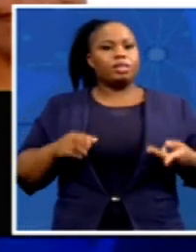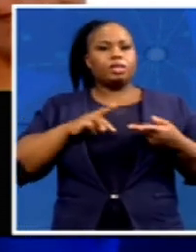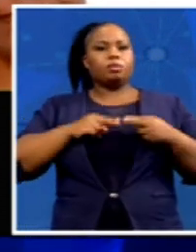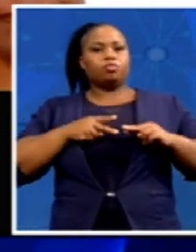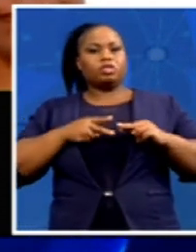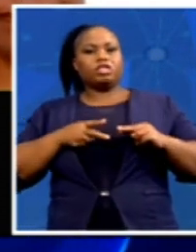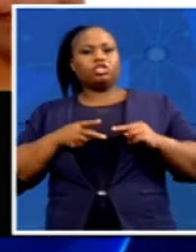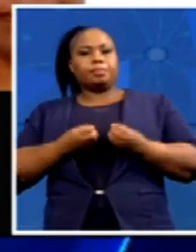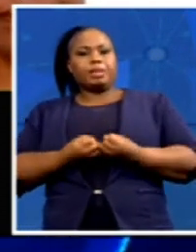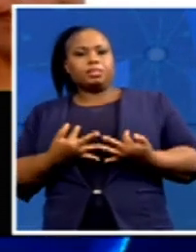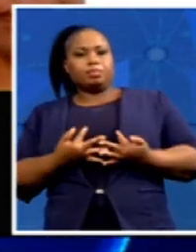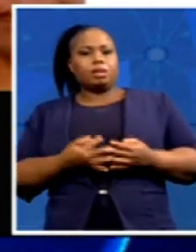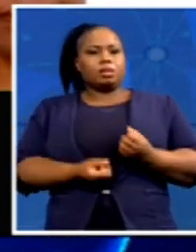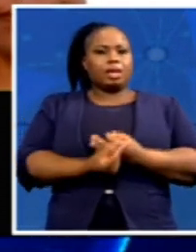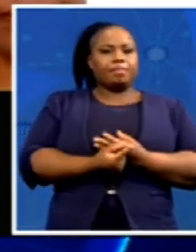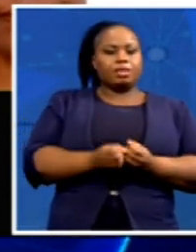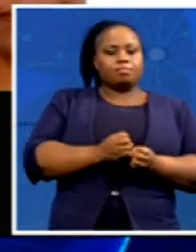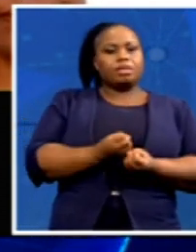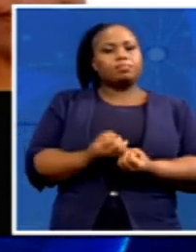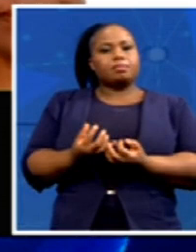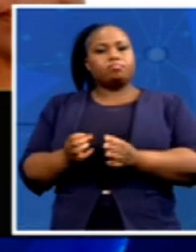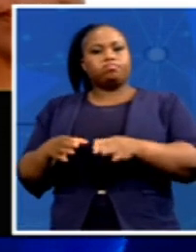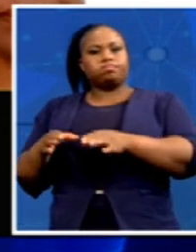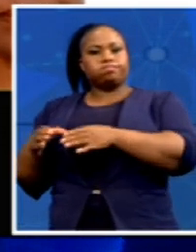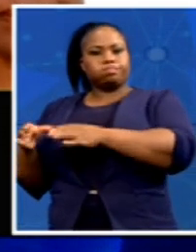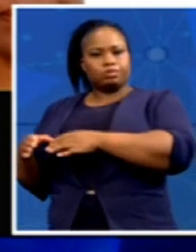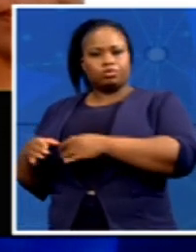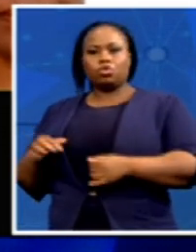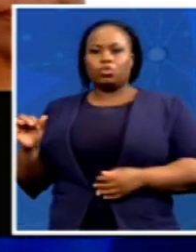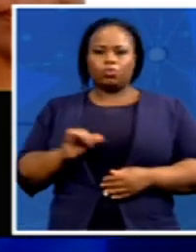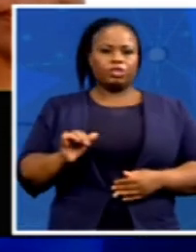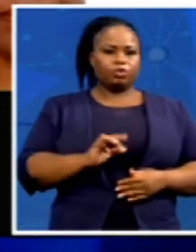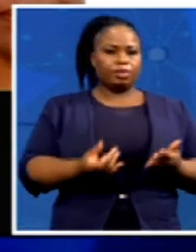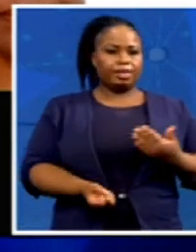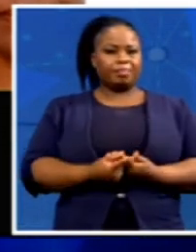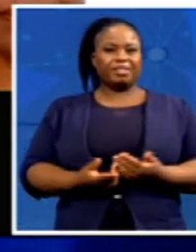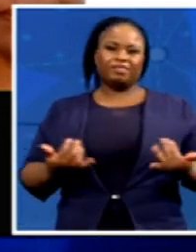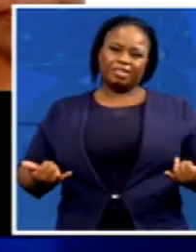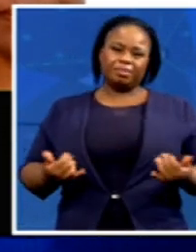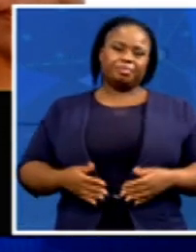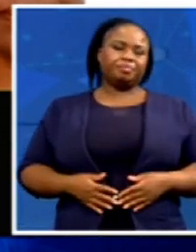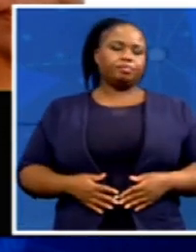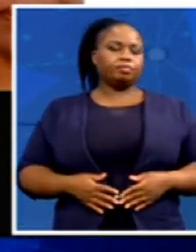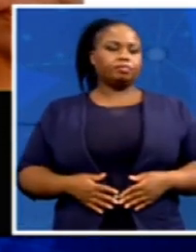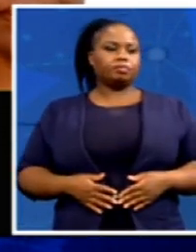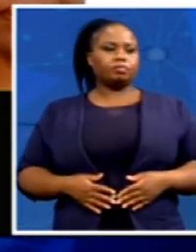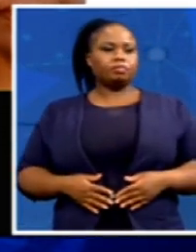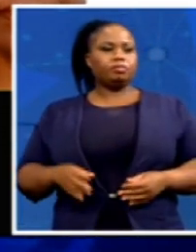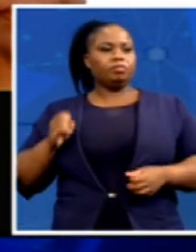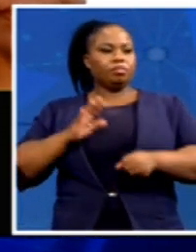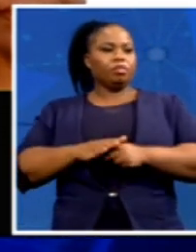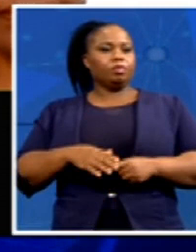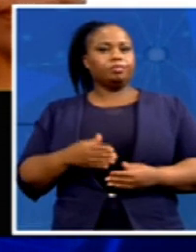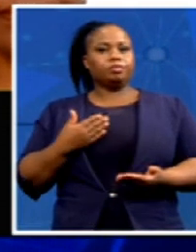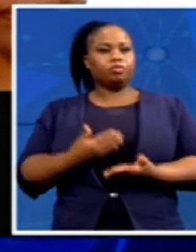Is it at the 614 spike protein, and what is the effect on the potential effect of vaccines and transmission?